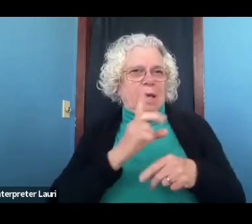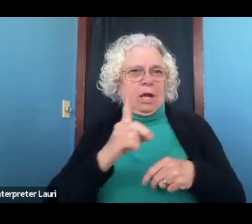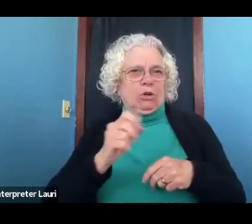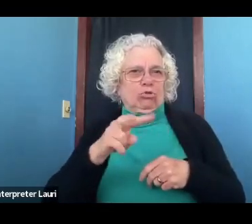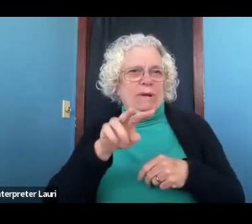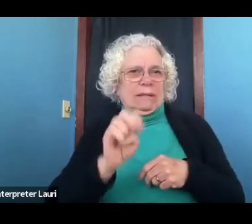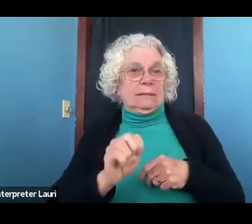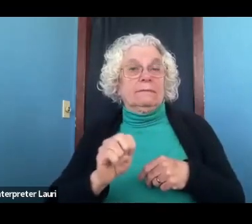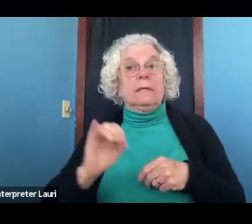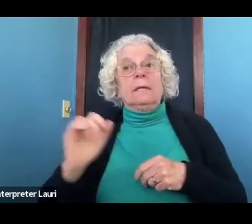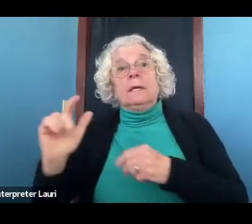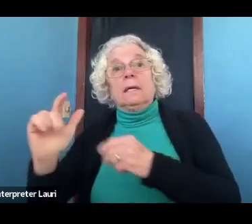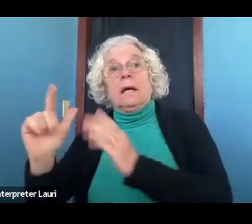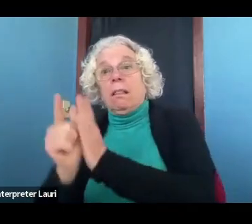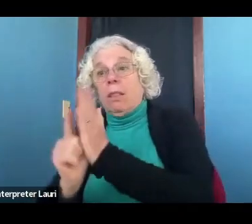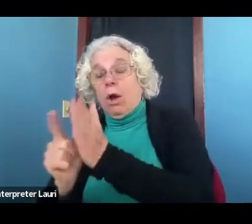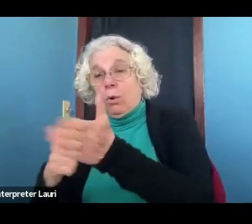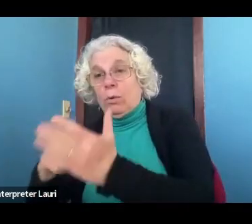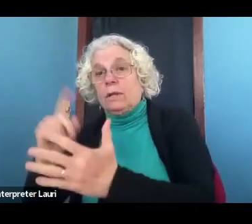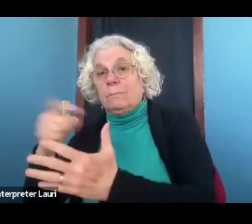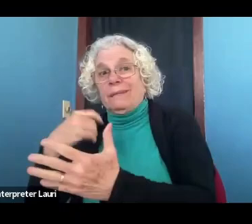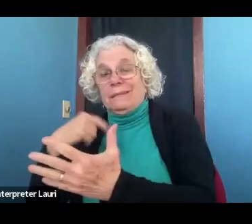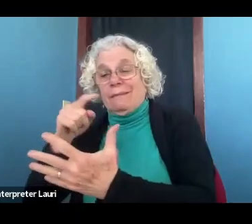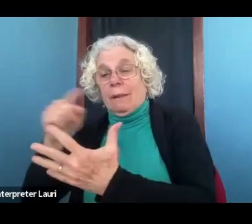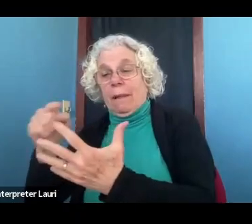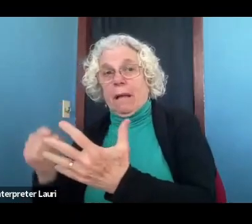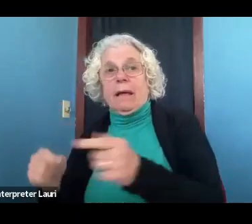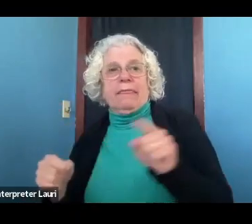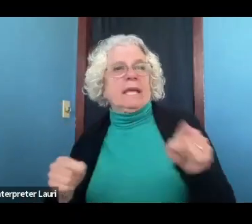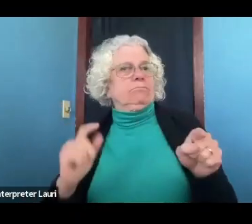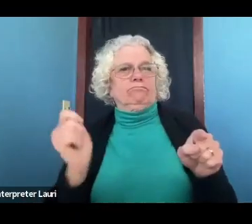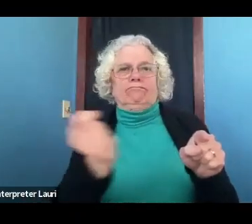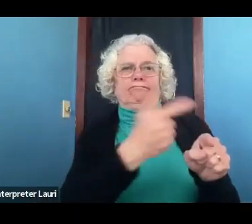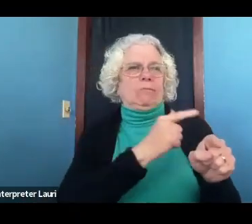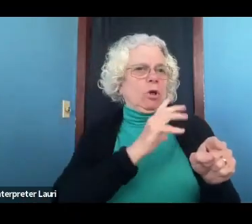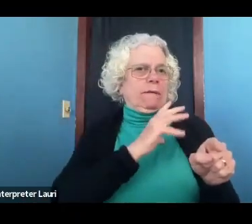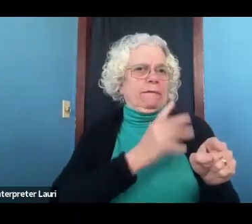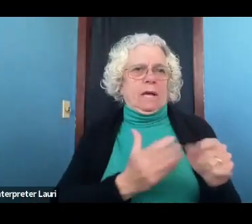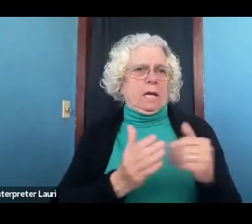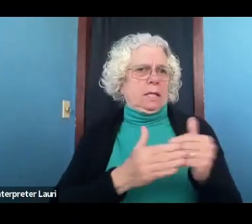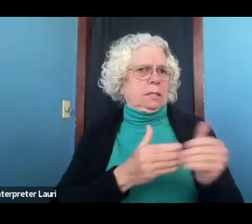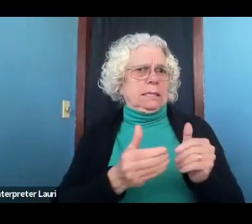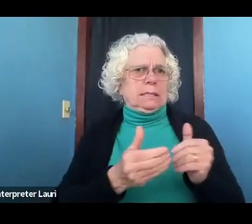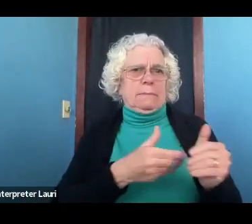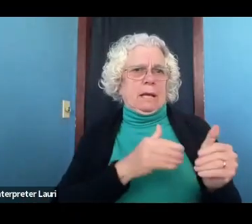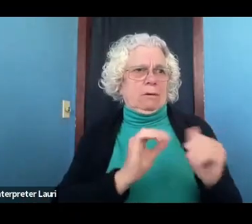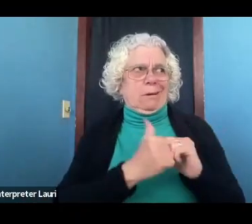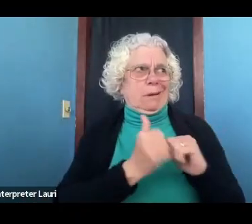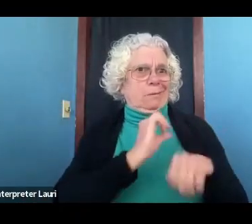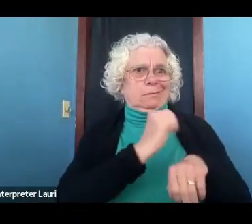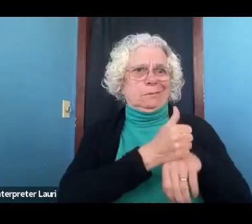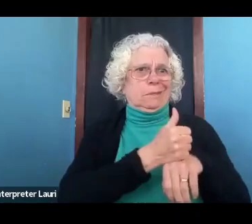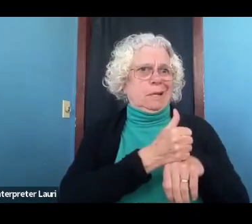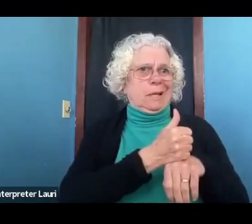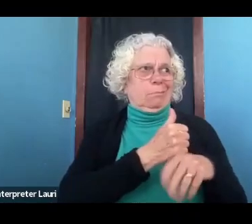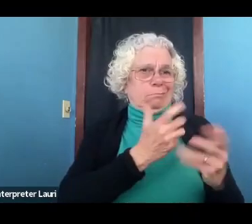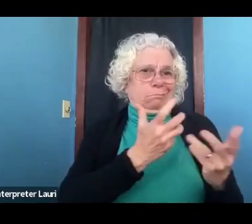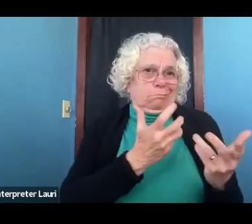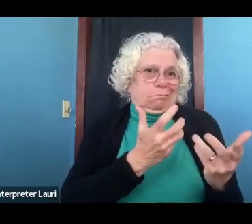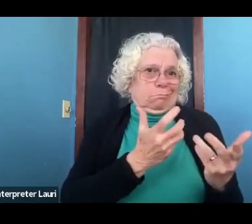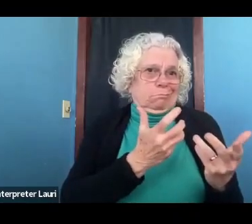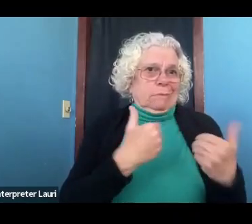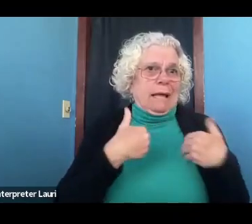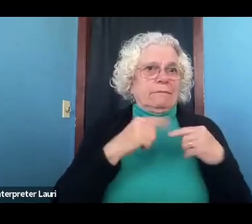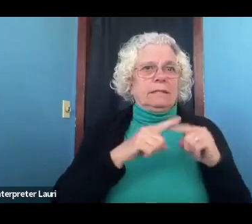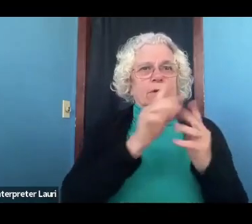what the statute says it needs, then it's a valid document. It can be in whatever format you want it in.